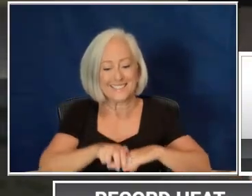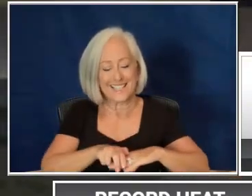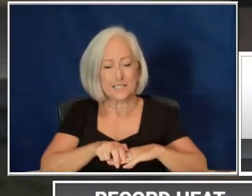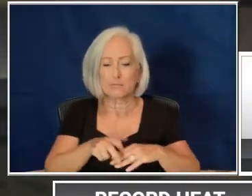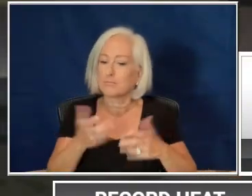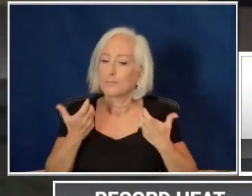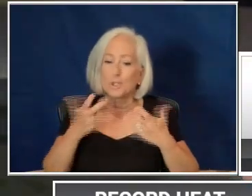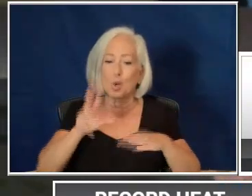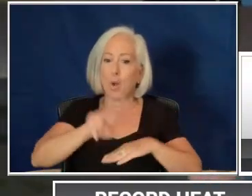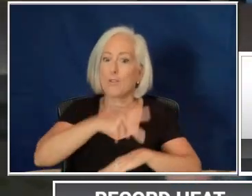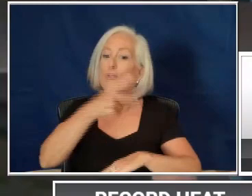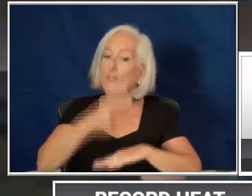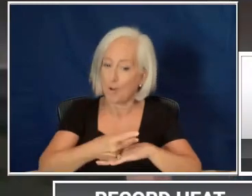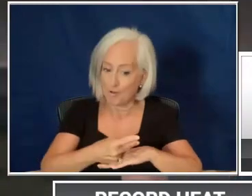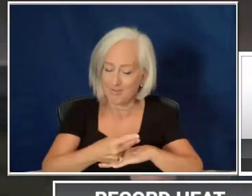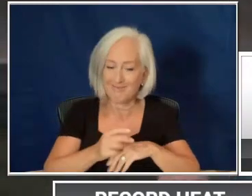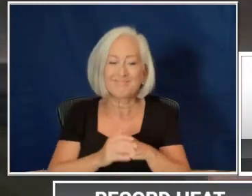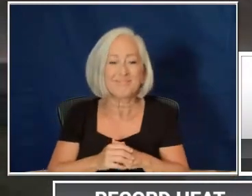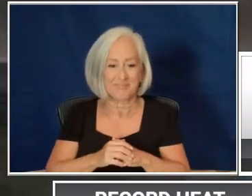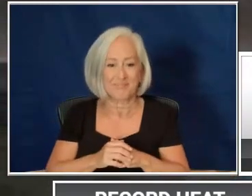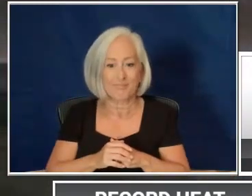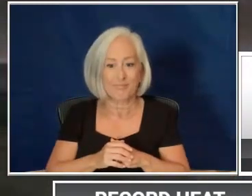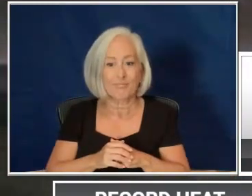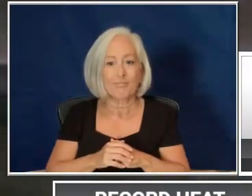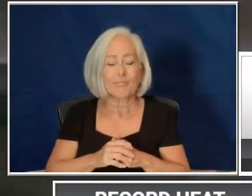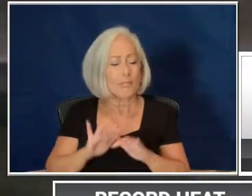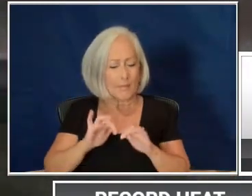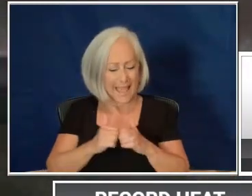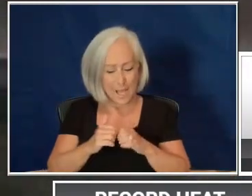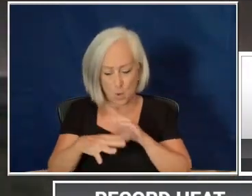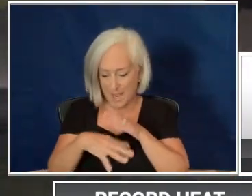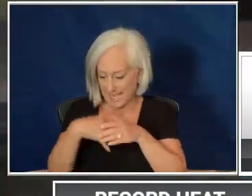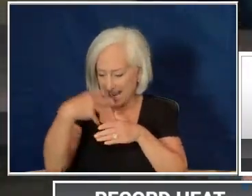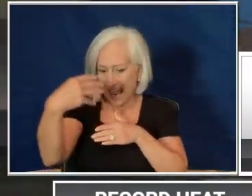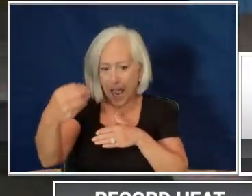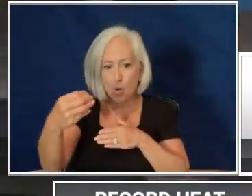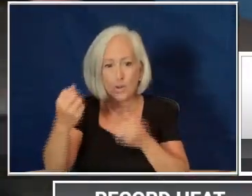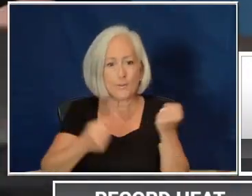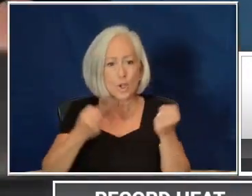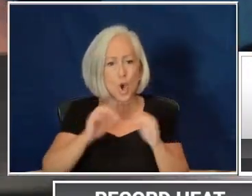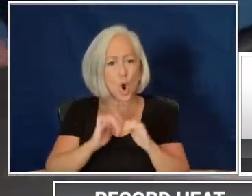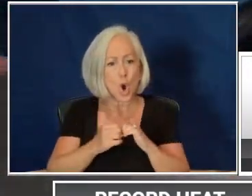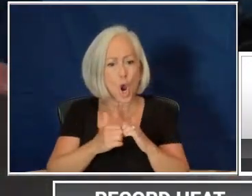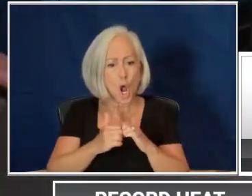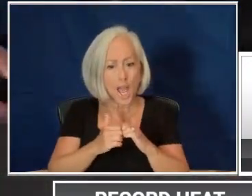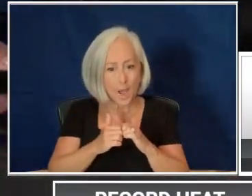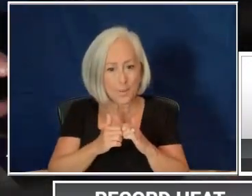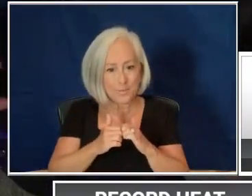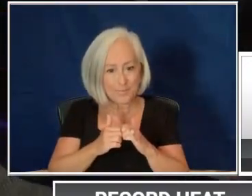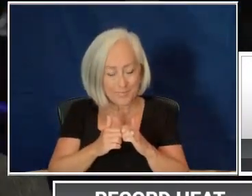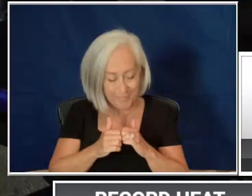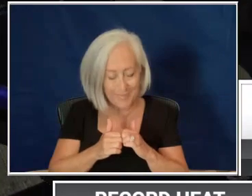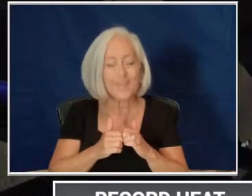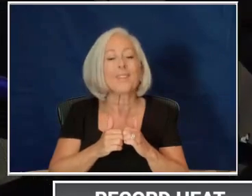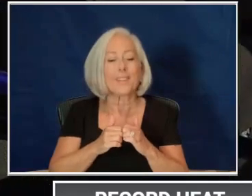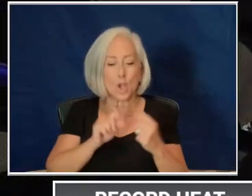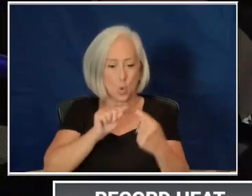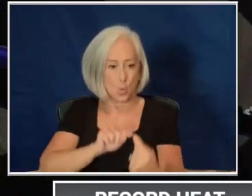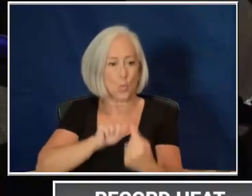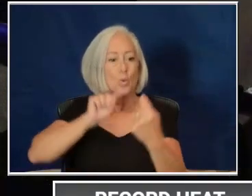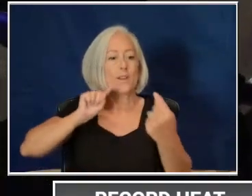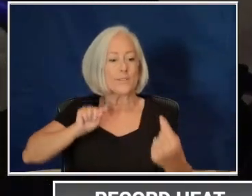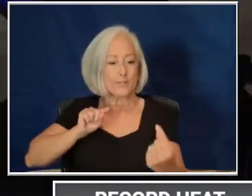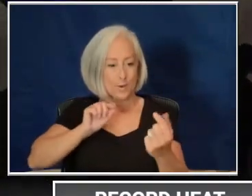out? So I'm going to back this up just a little bit. I'm going to have you step your legs out. We'll do just the reverse of what you were doing before. Okay.